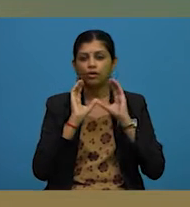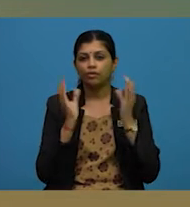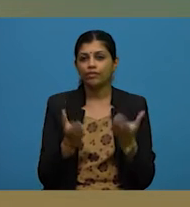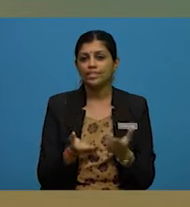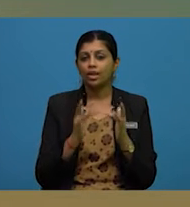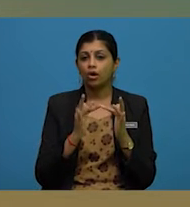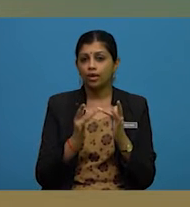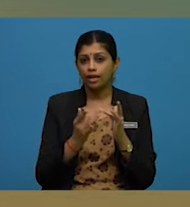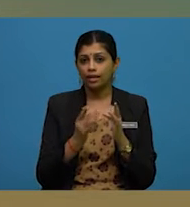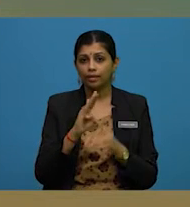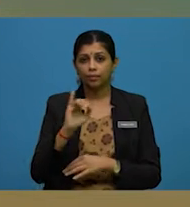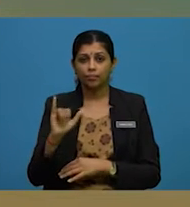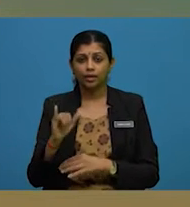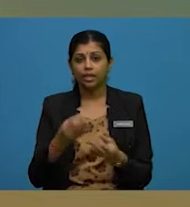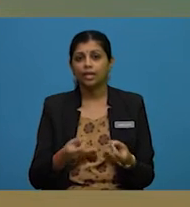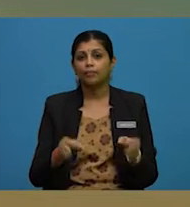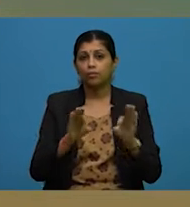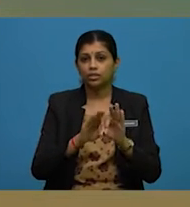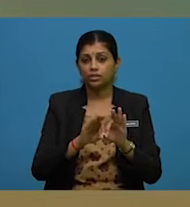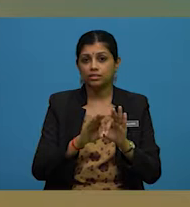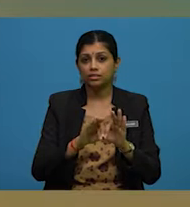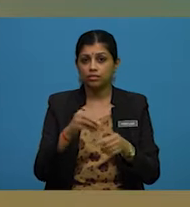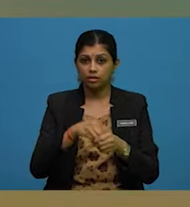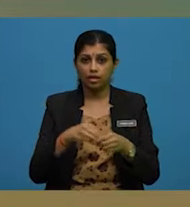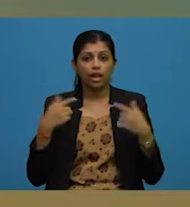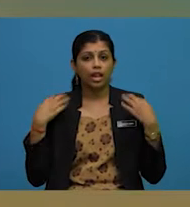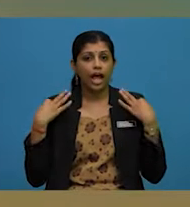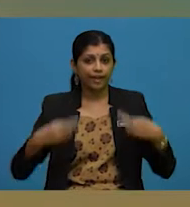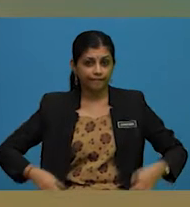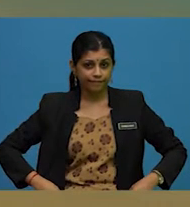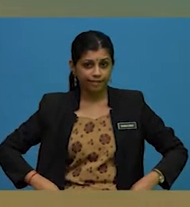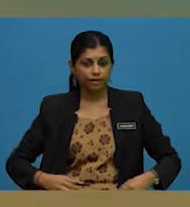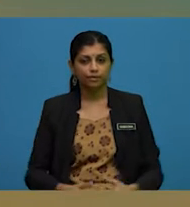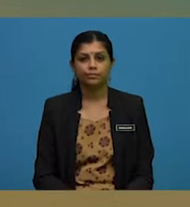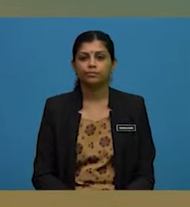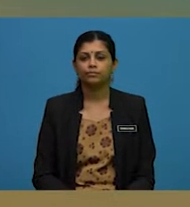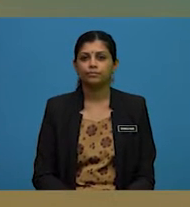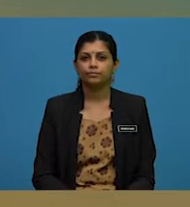Confessing online being an important aspect of life.